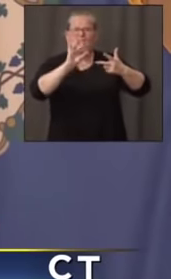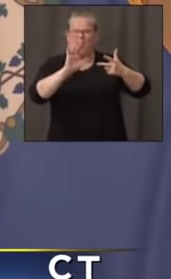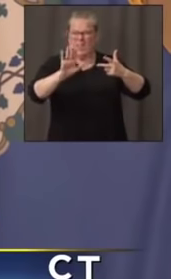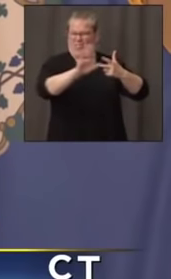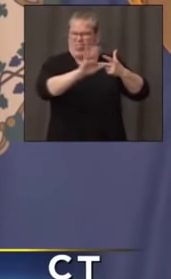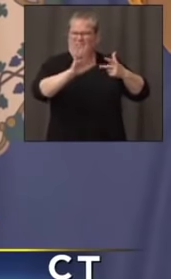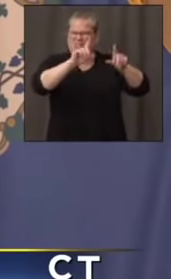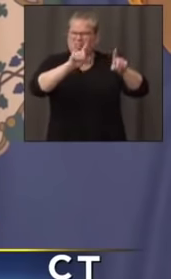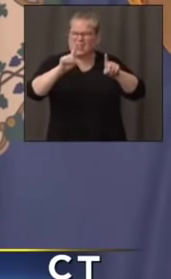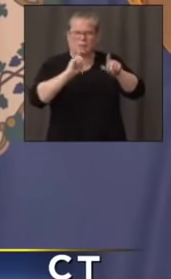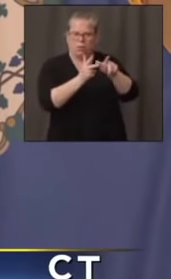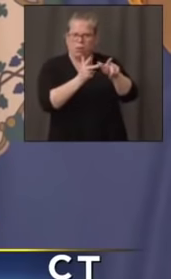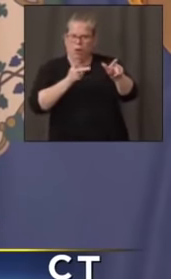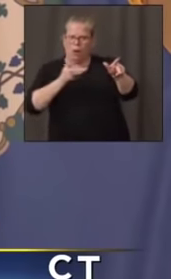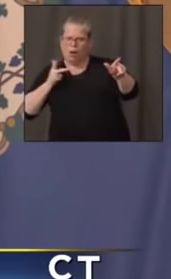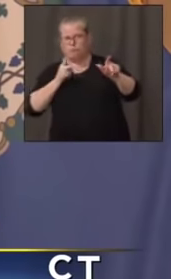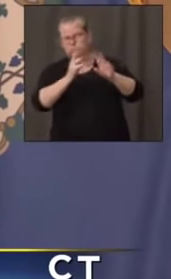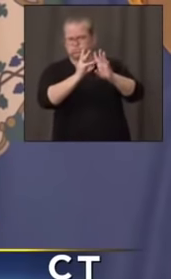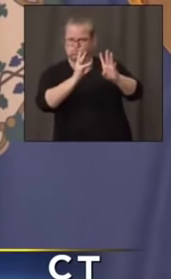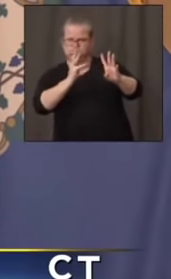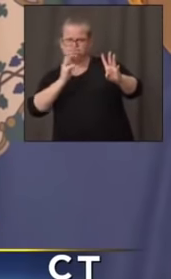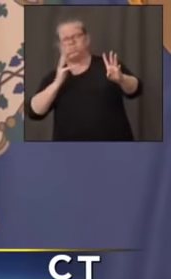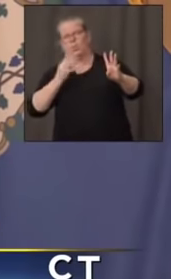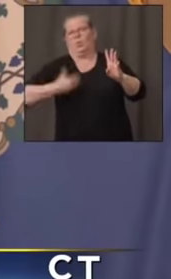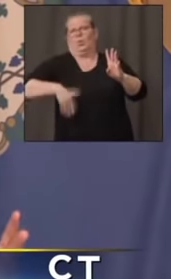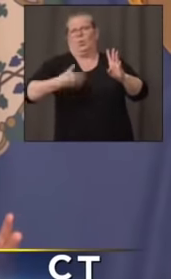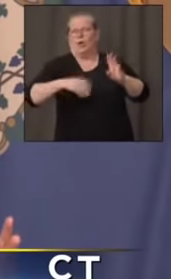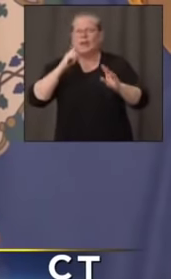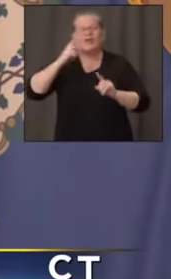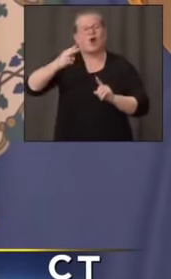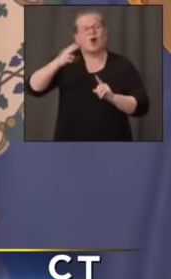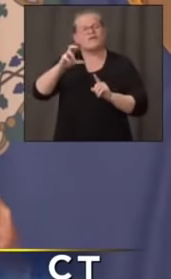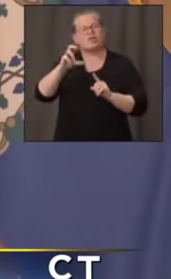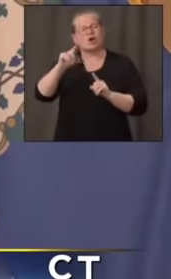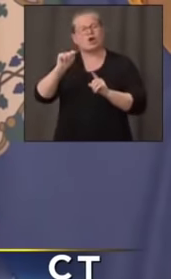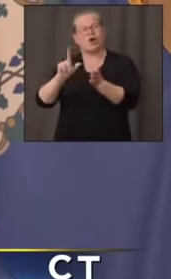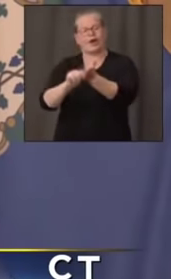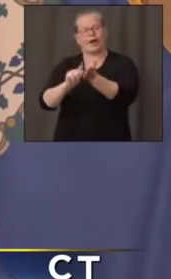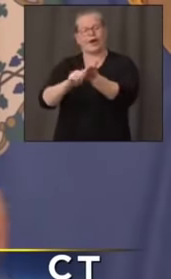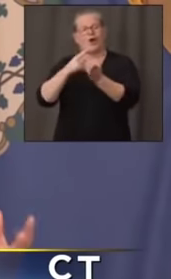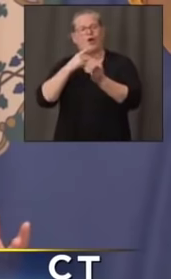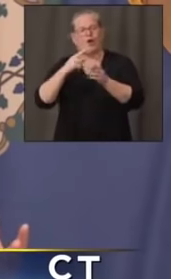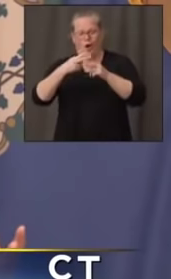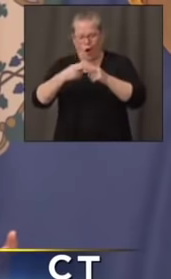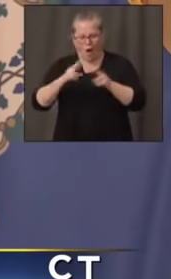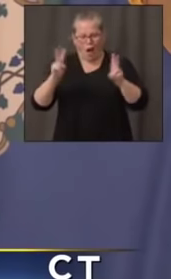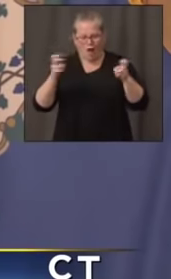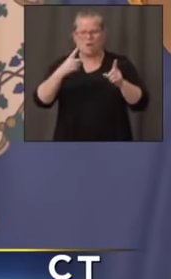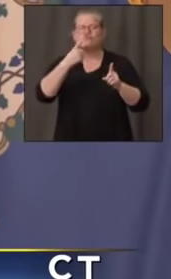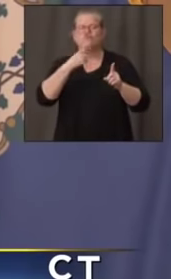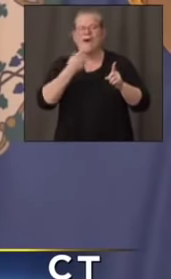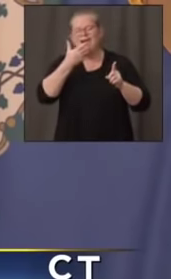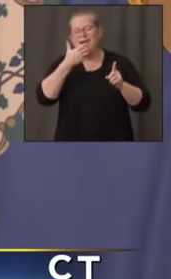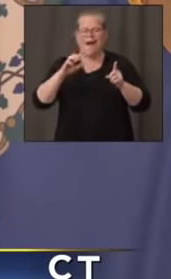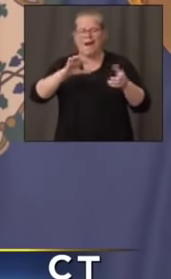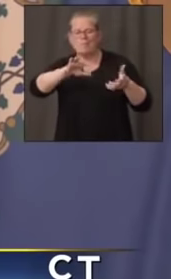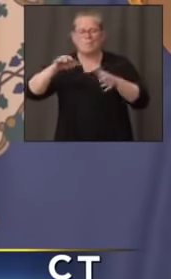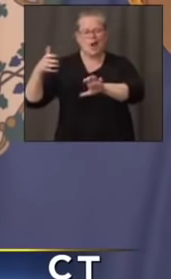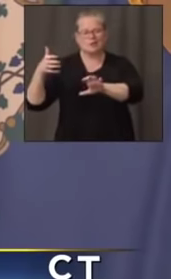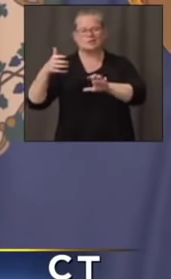did they say? I think the Hartford Courant called it a red hot mess when it comes to what you see in testing in those states, because people are getting worried,